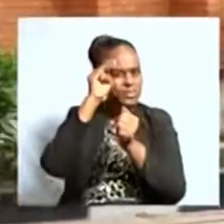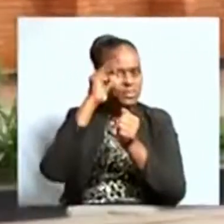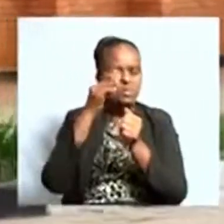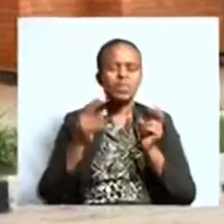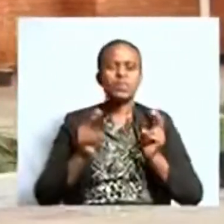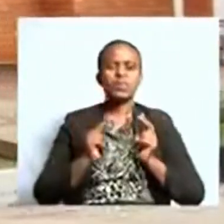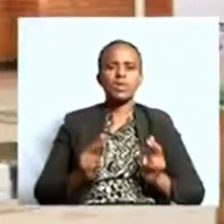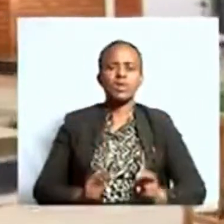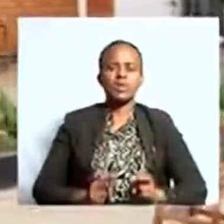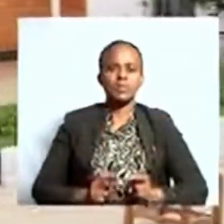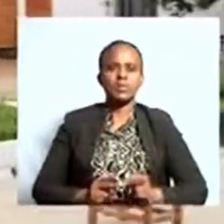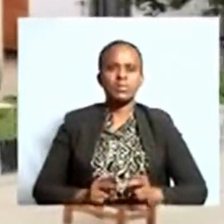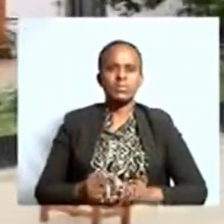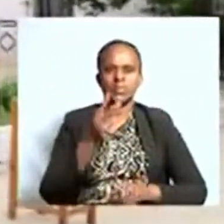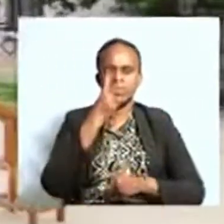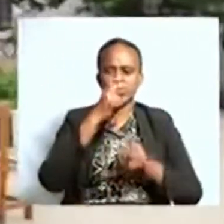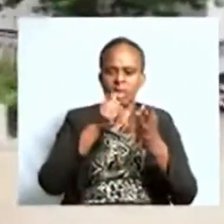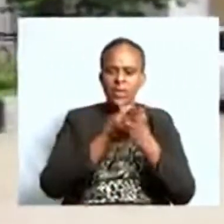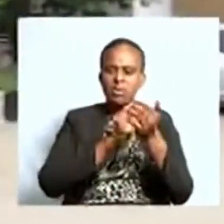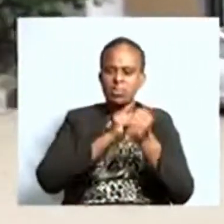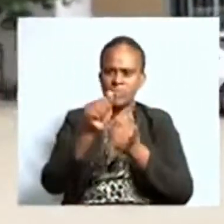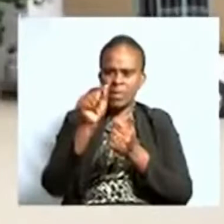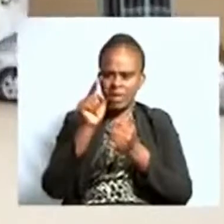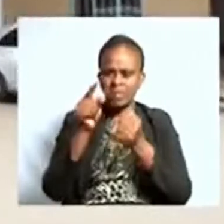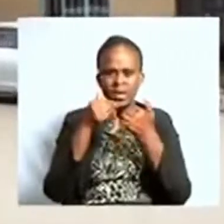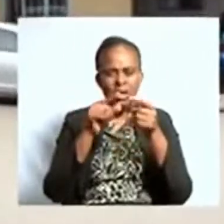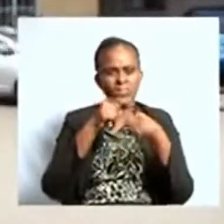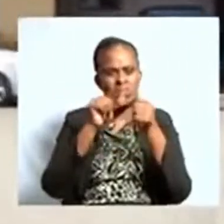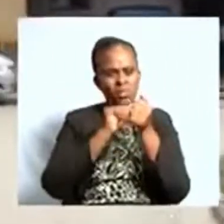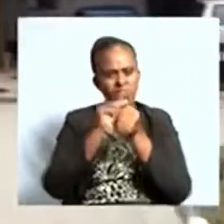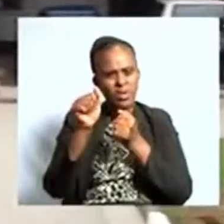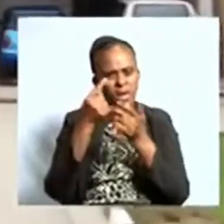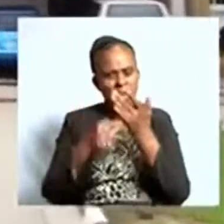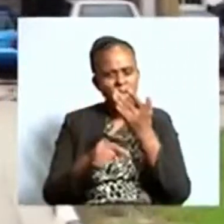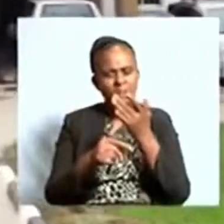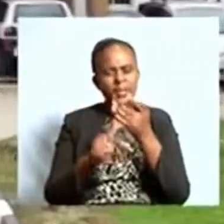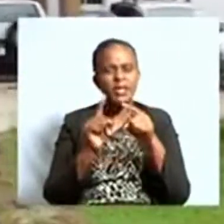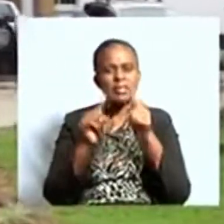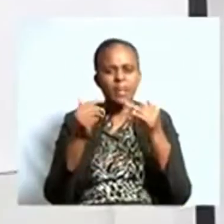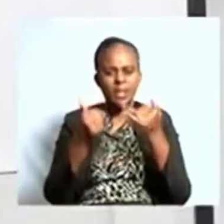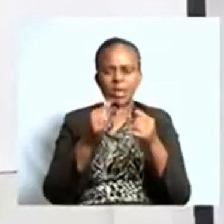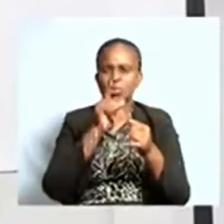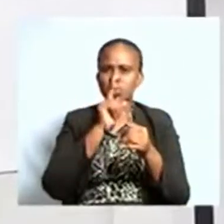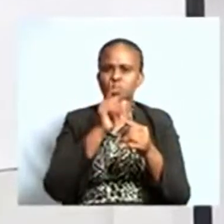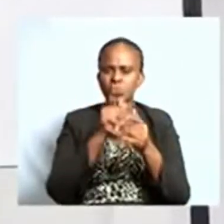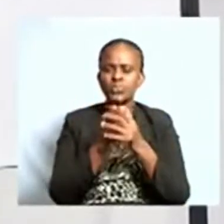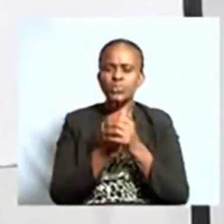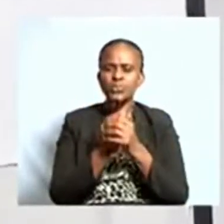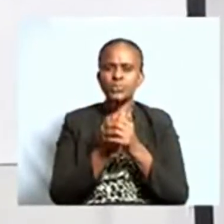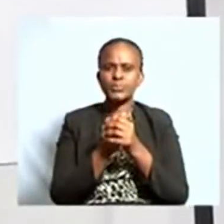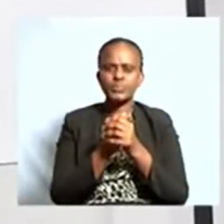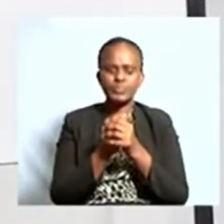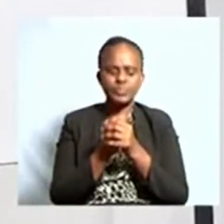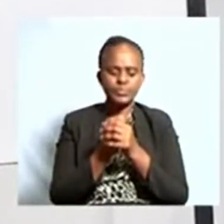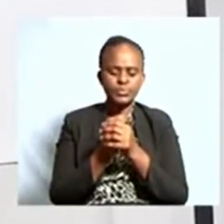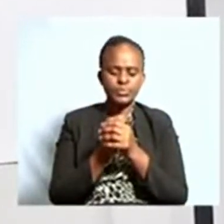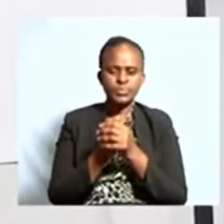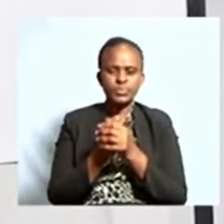to see how far that has gone. But obviously, if